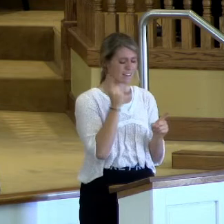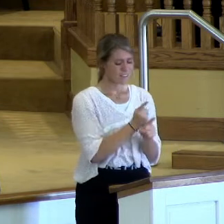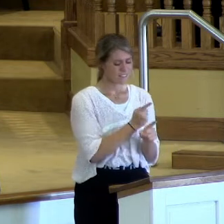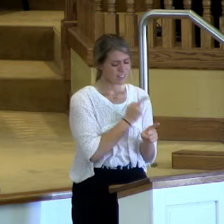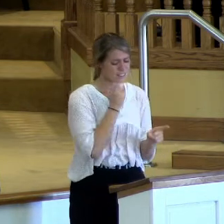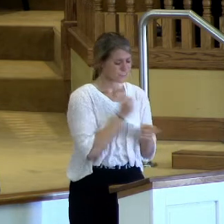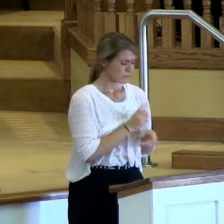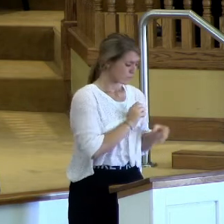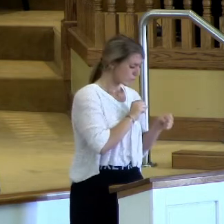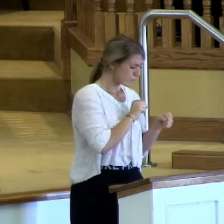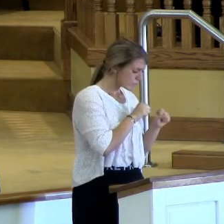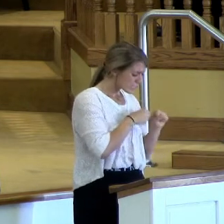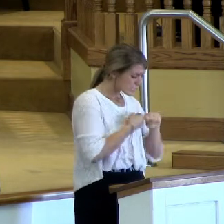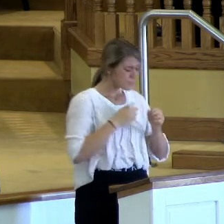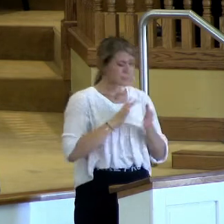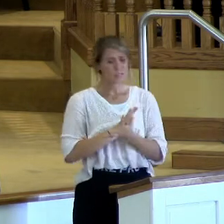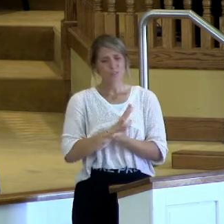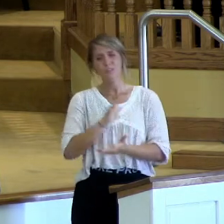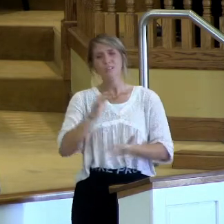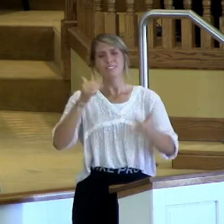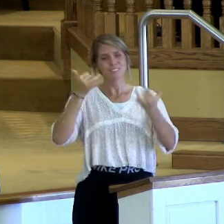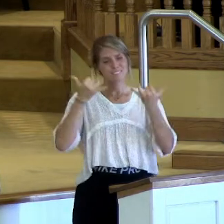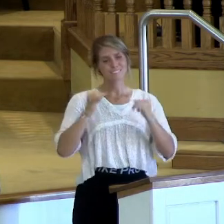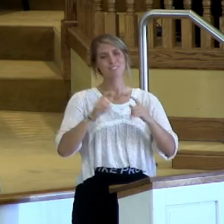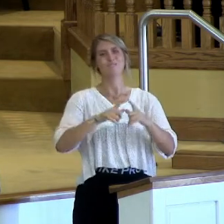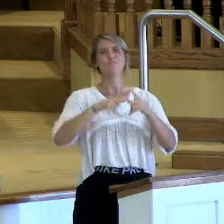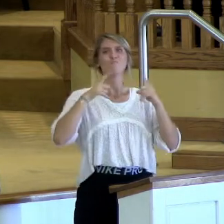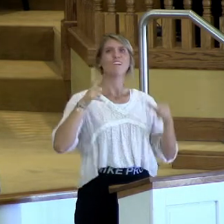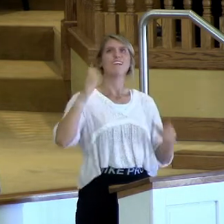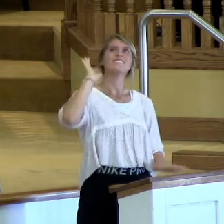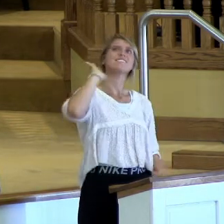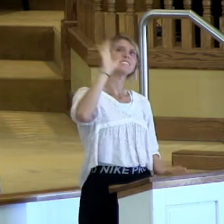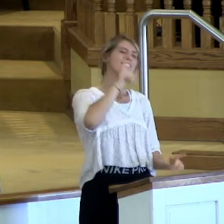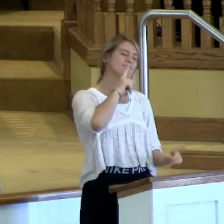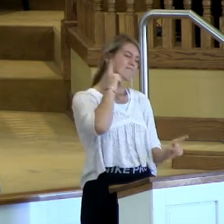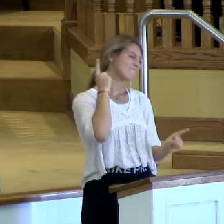faithful. In grief and in glory, still great is his